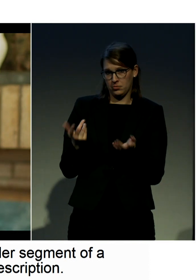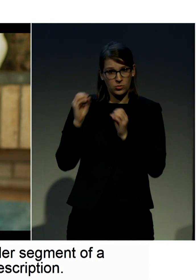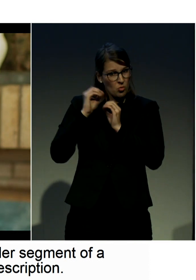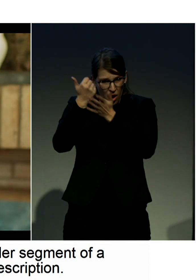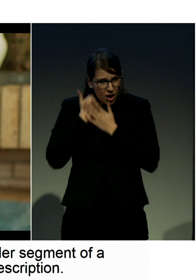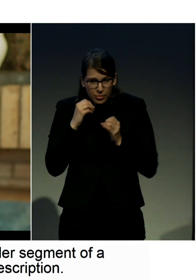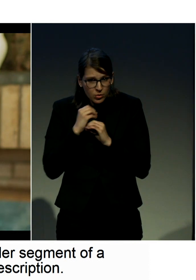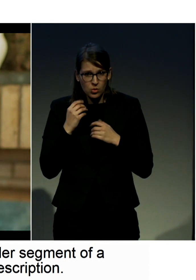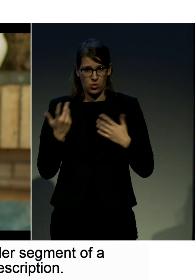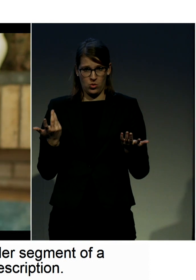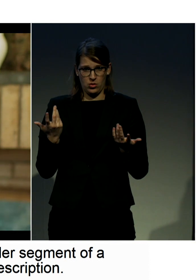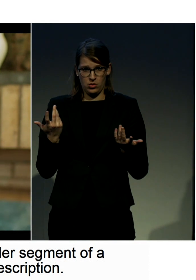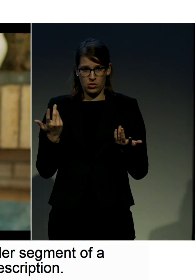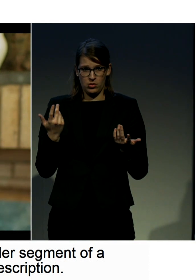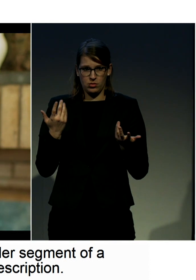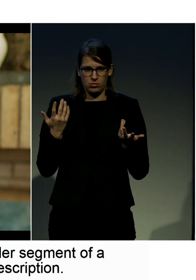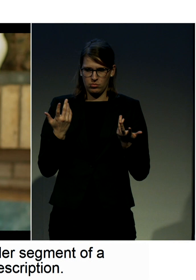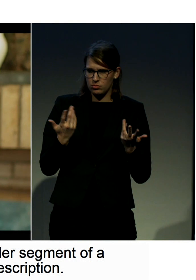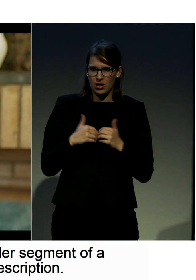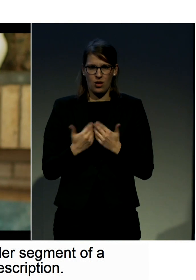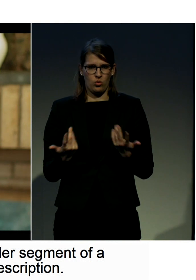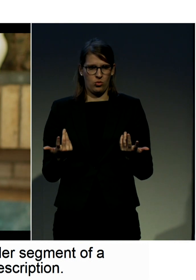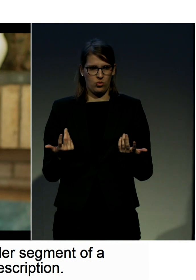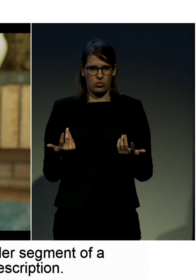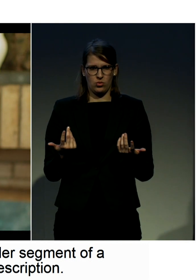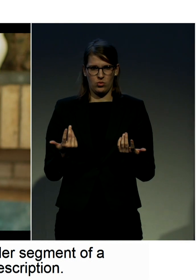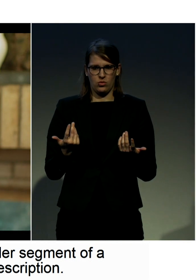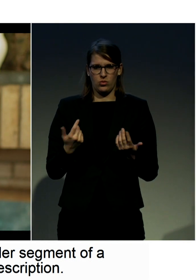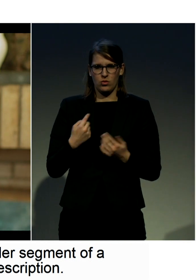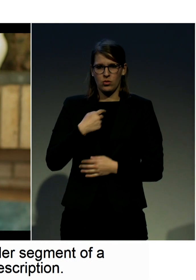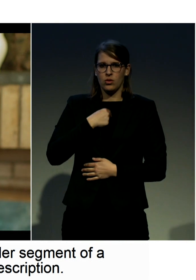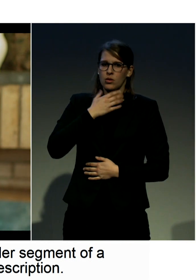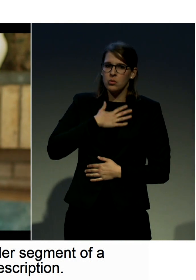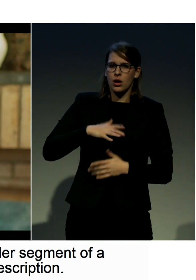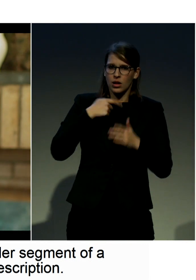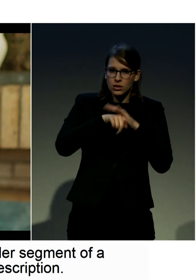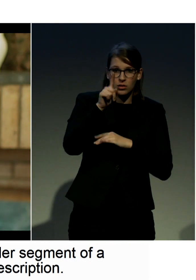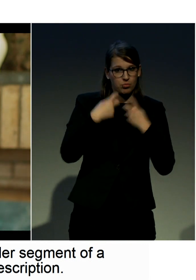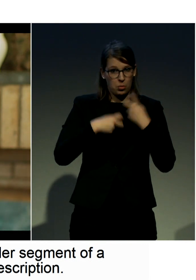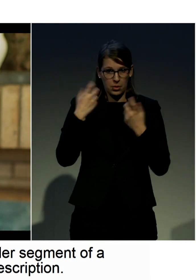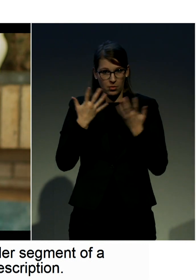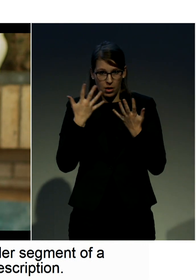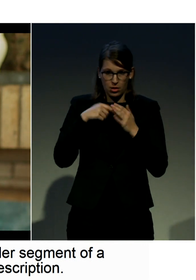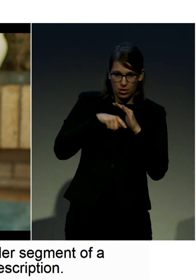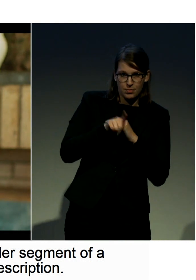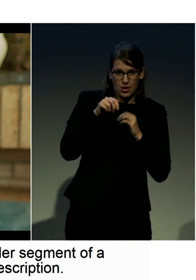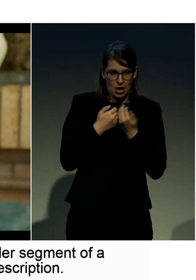as I entered, there were problems there by the entrance. Then when I went in, when you're reporting a case at Quito Central Police,